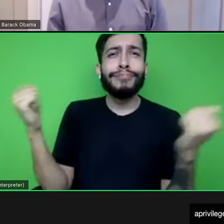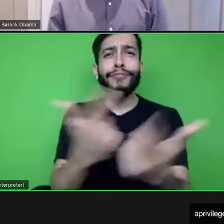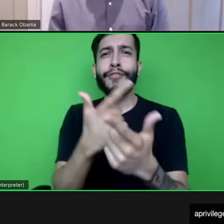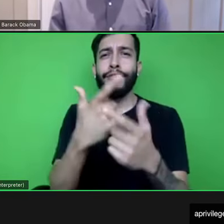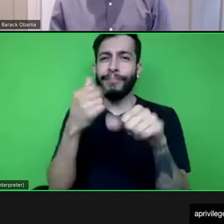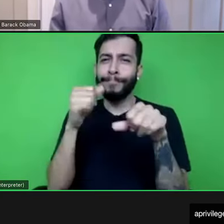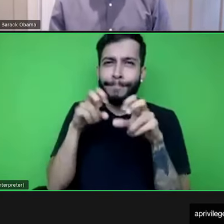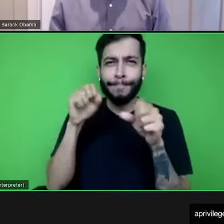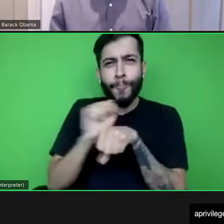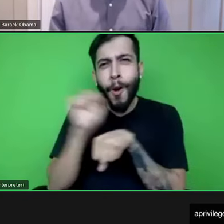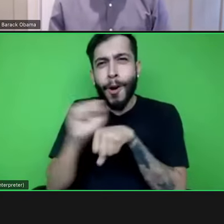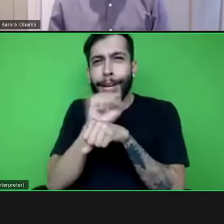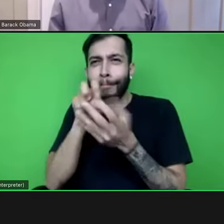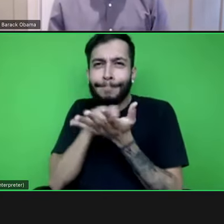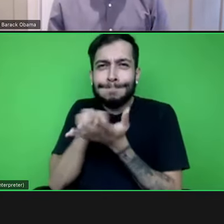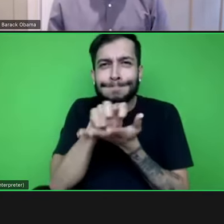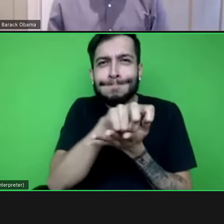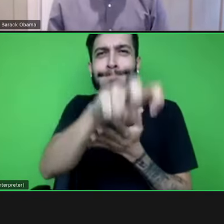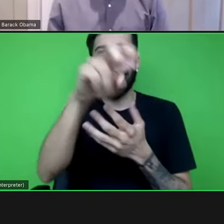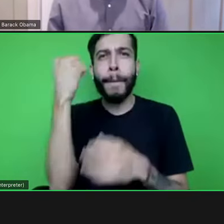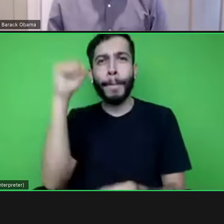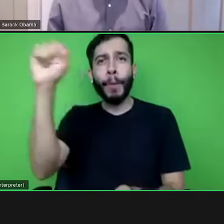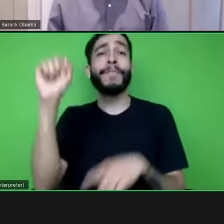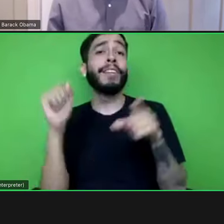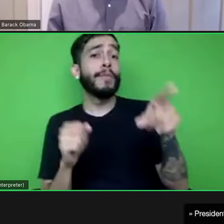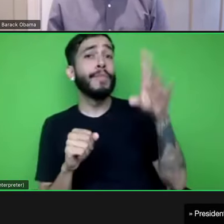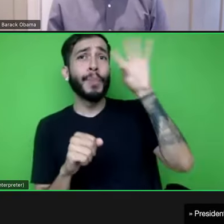Thank you so much, Judy. We're so proud of you.